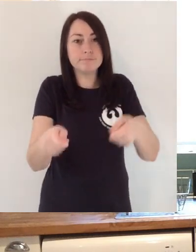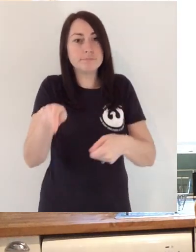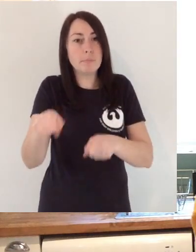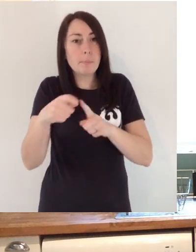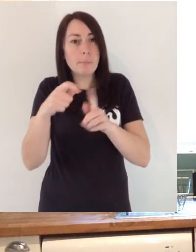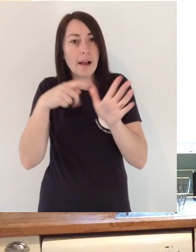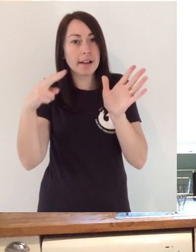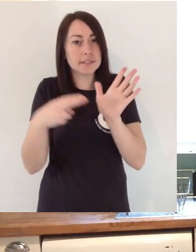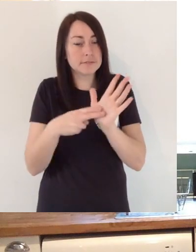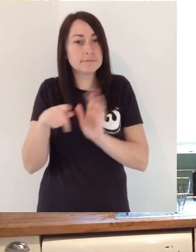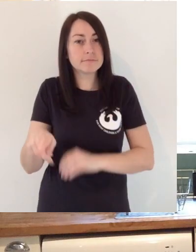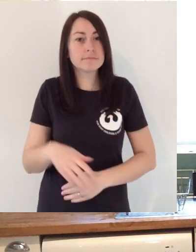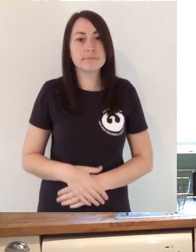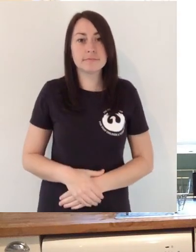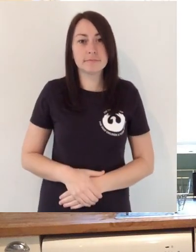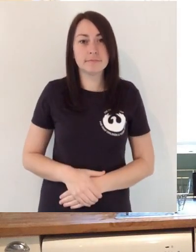the pan.